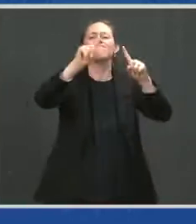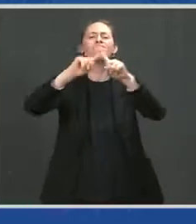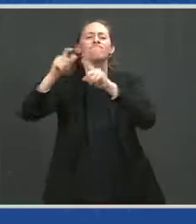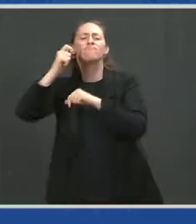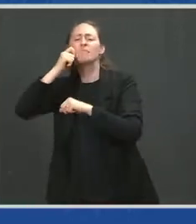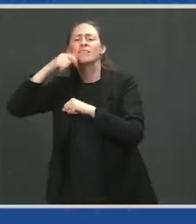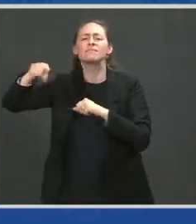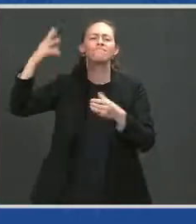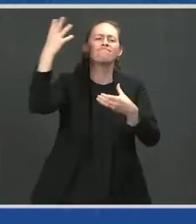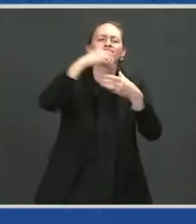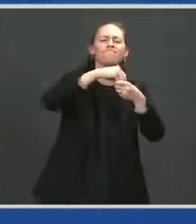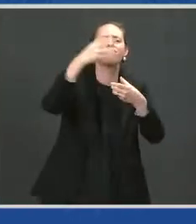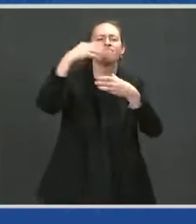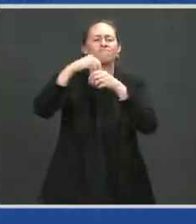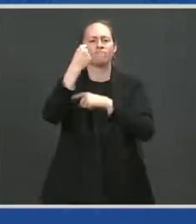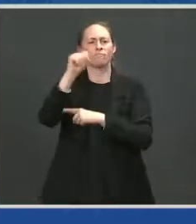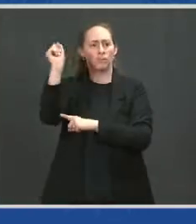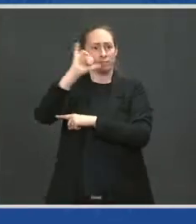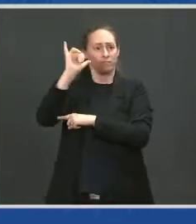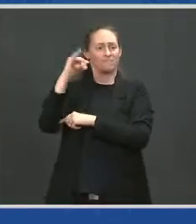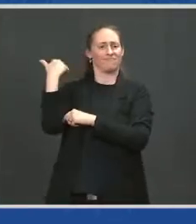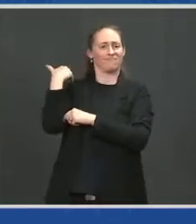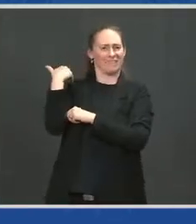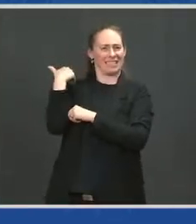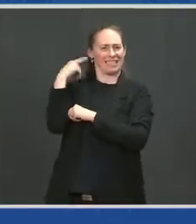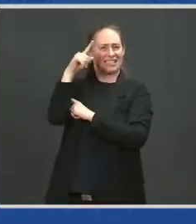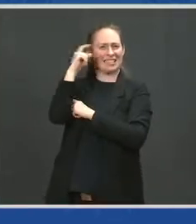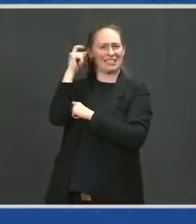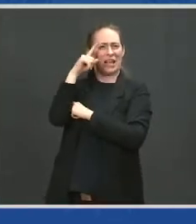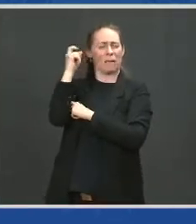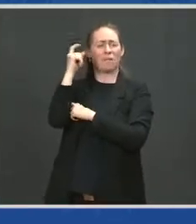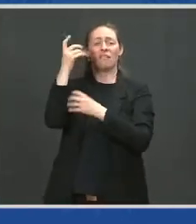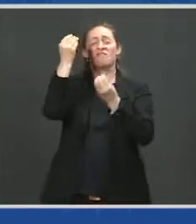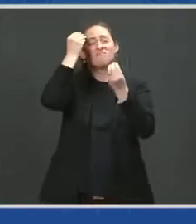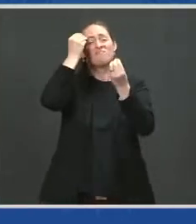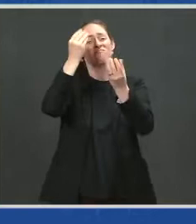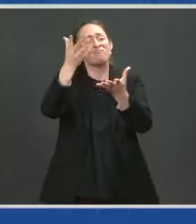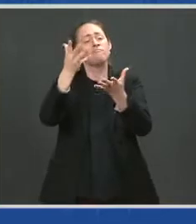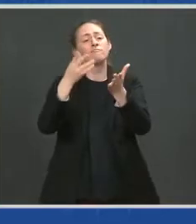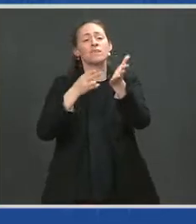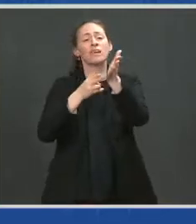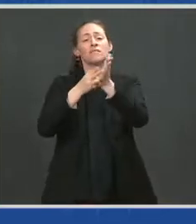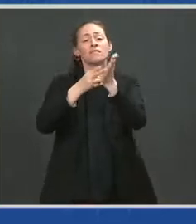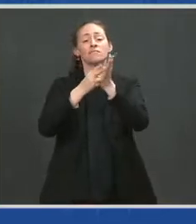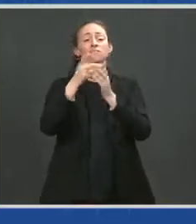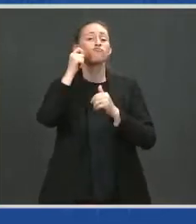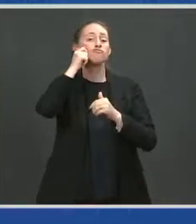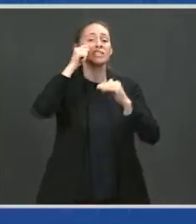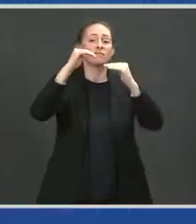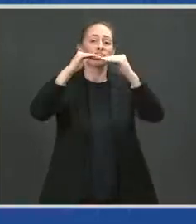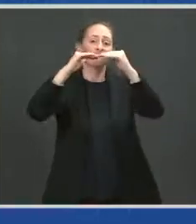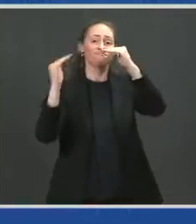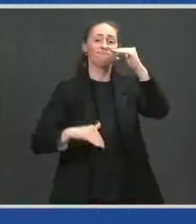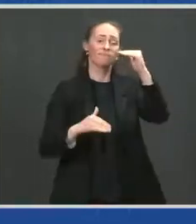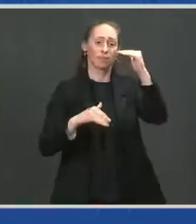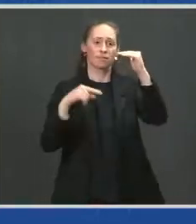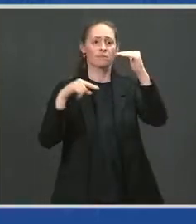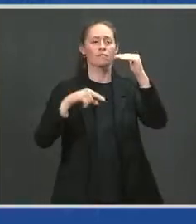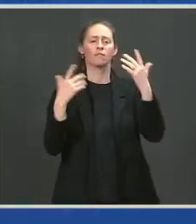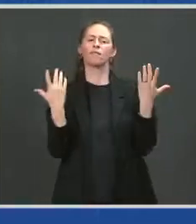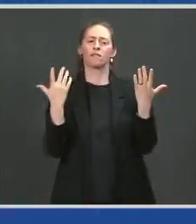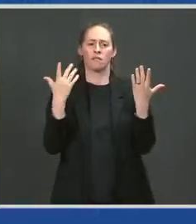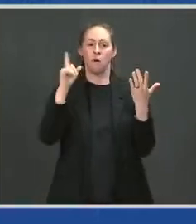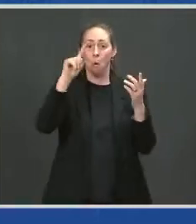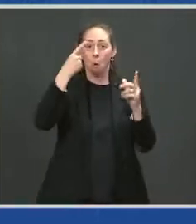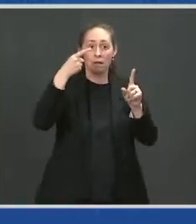last summer. Here's the truth about racial injustice. It is not just a Black